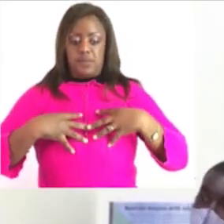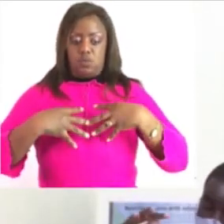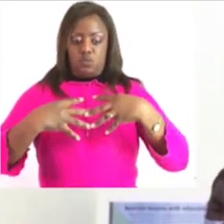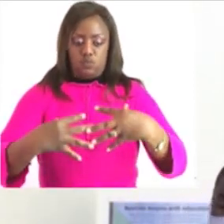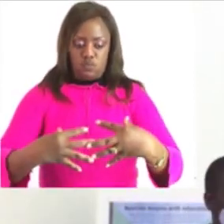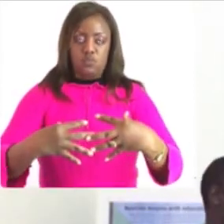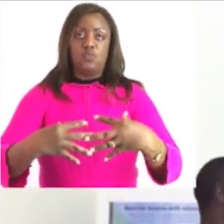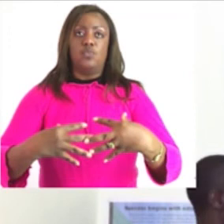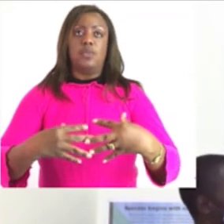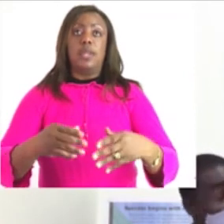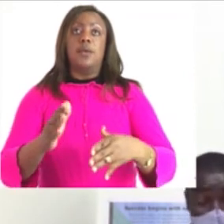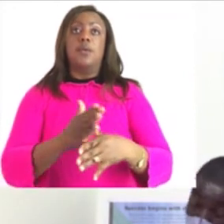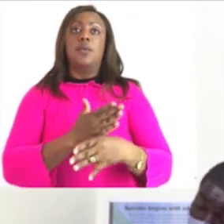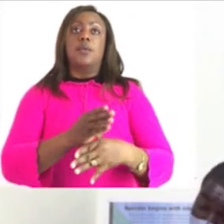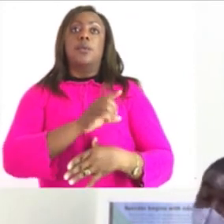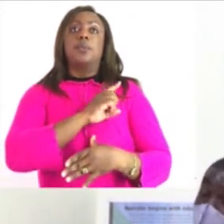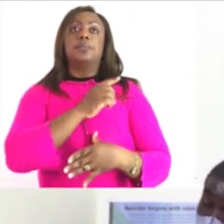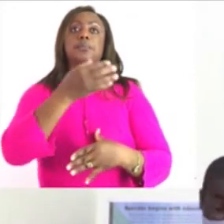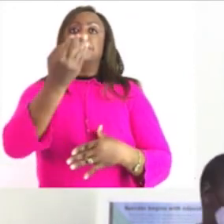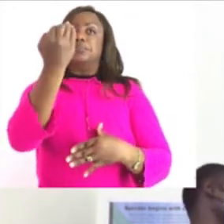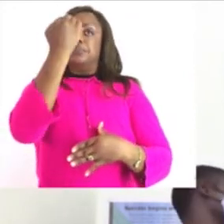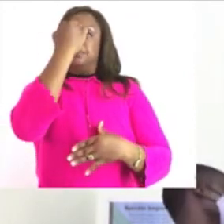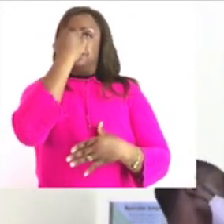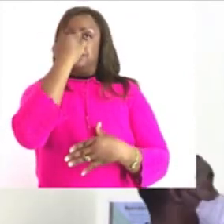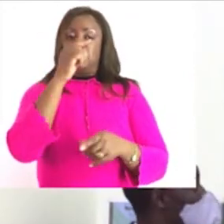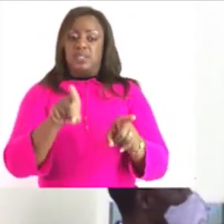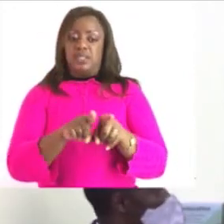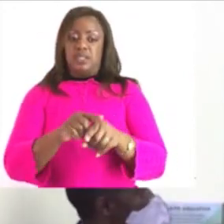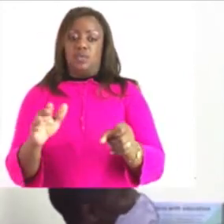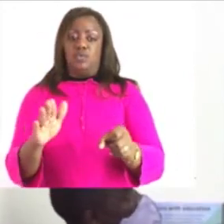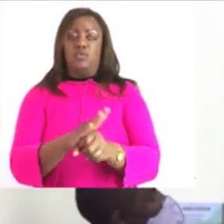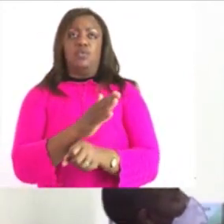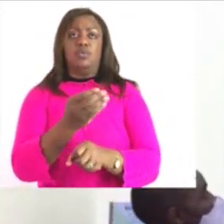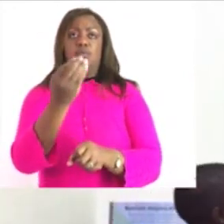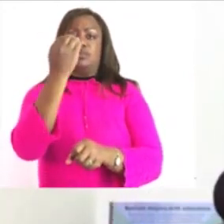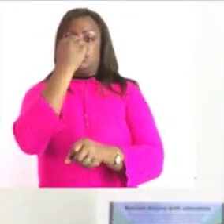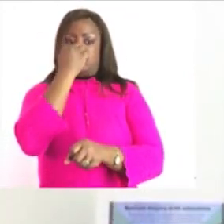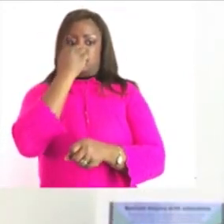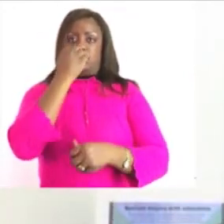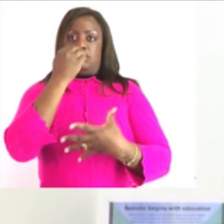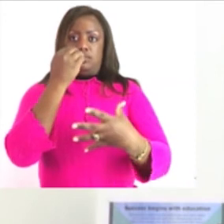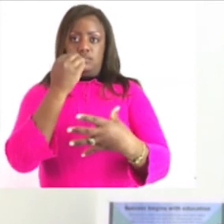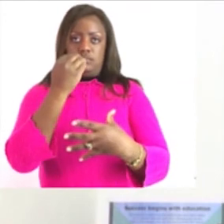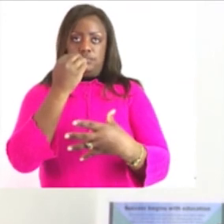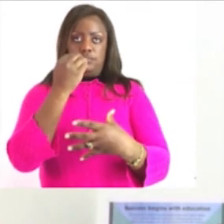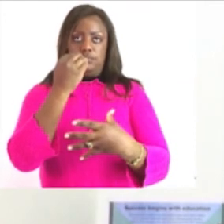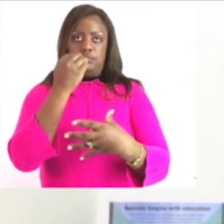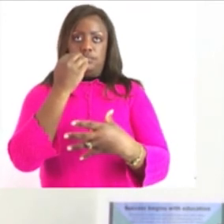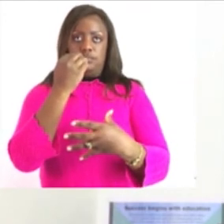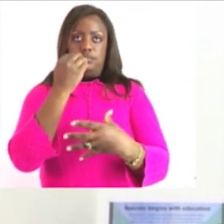you're putting something somewhere, you need space for that. Okay? So when we are breathing in,